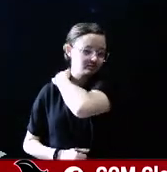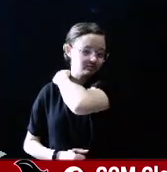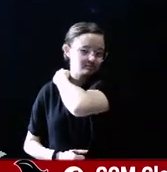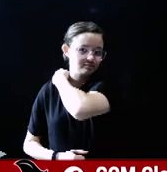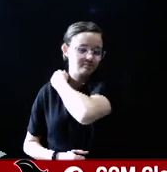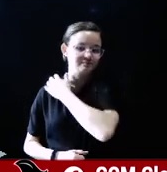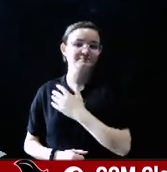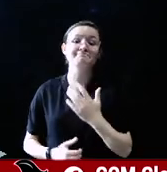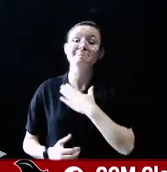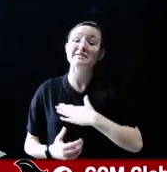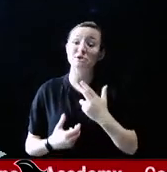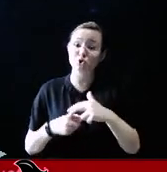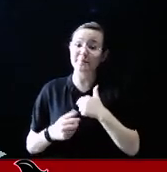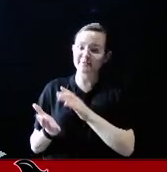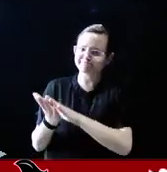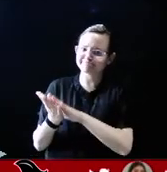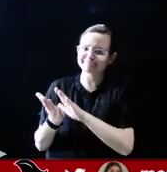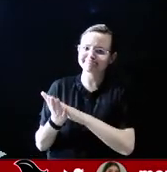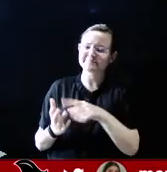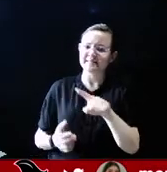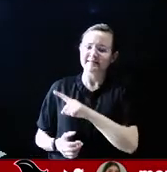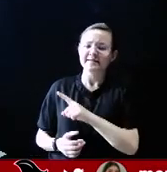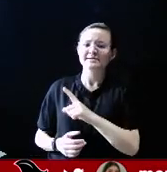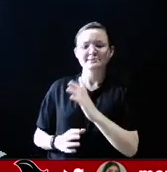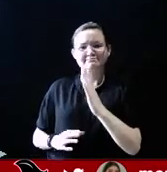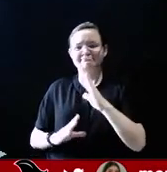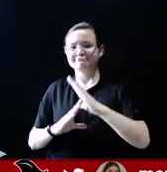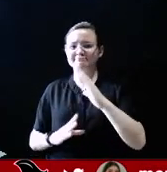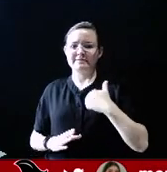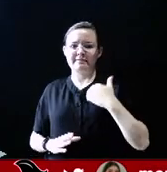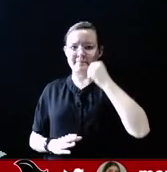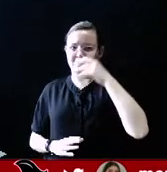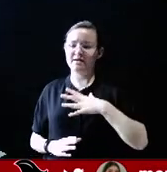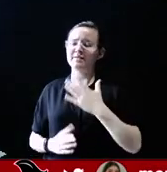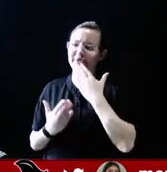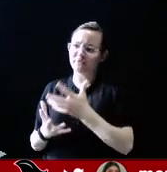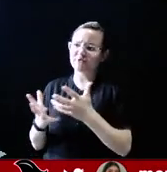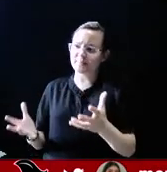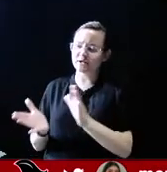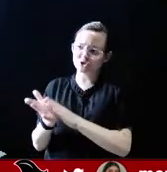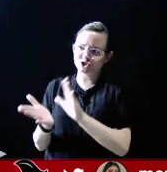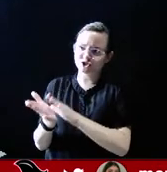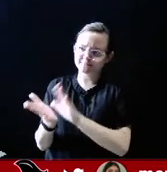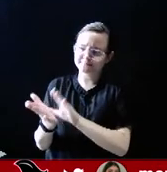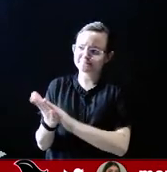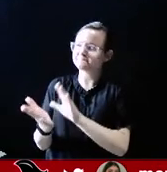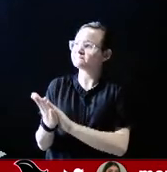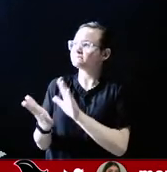Please join me in thanking these fine young men. Appreciate it, guys. Thank you very much.